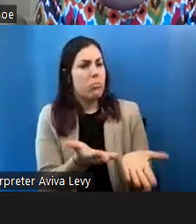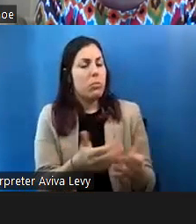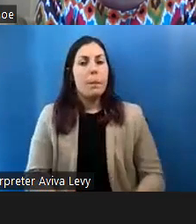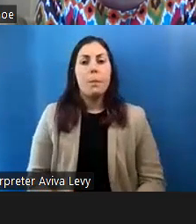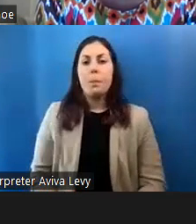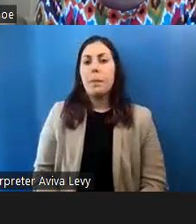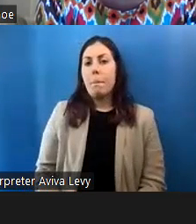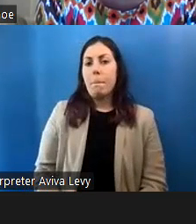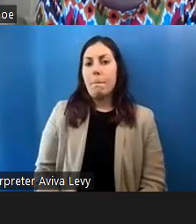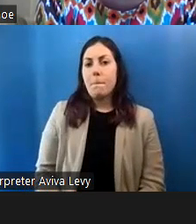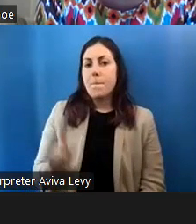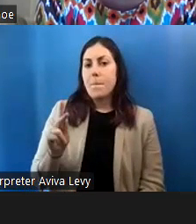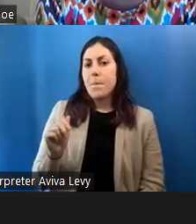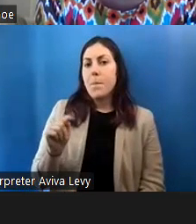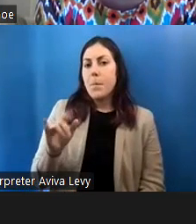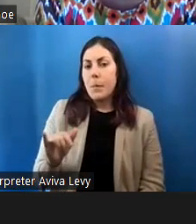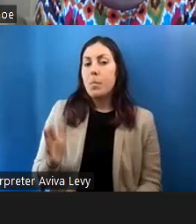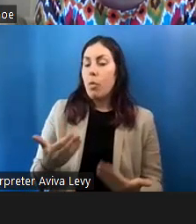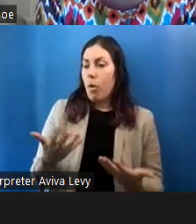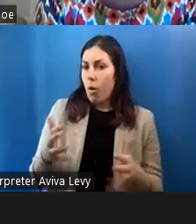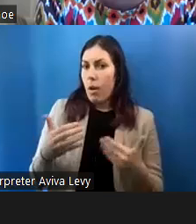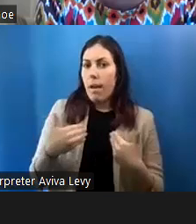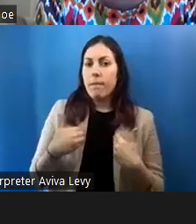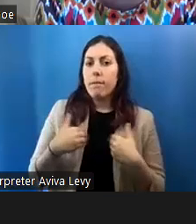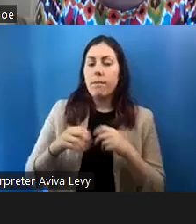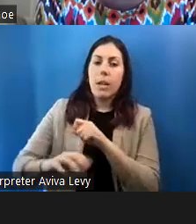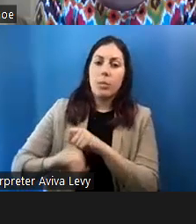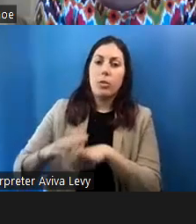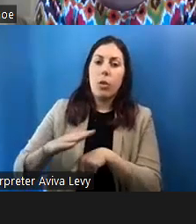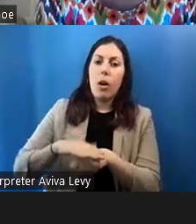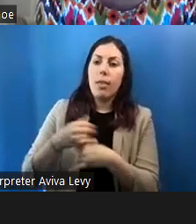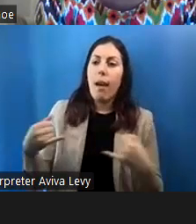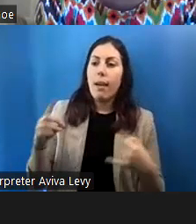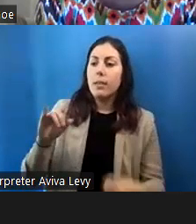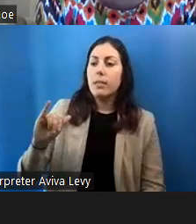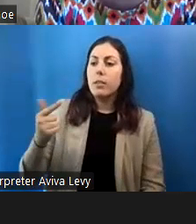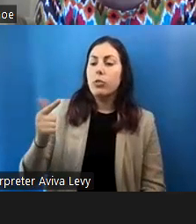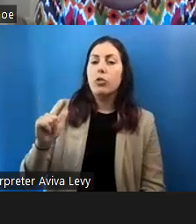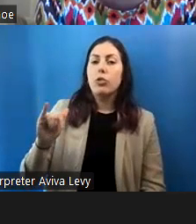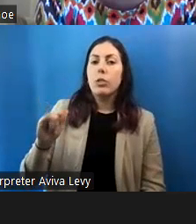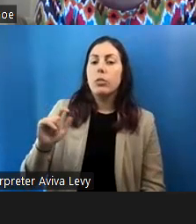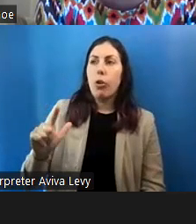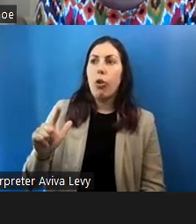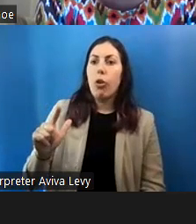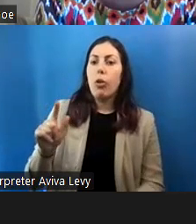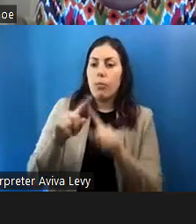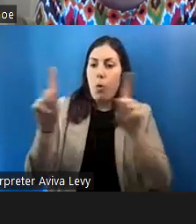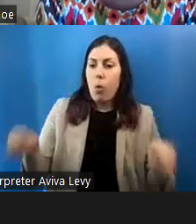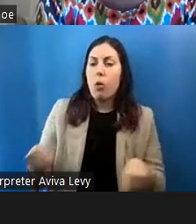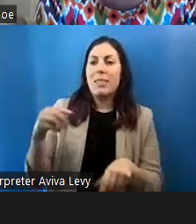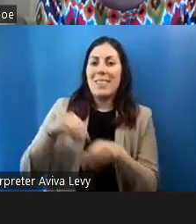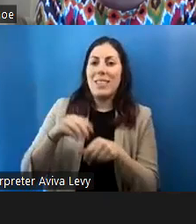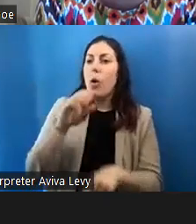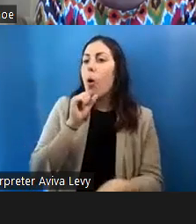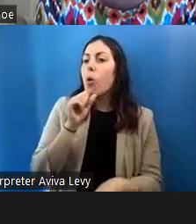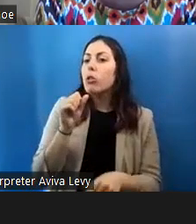So we had advertisements on the digital boards throughout the Orange Line. There is a stakeholder